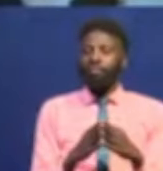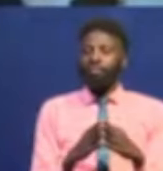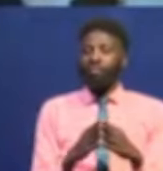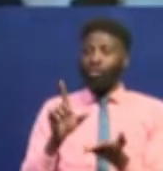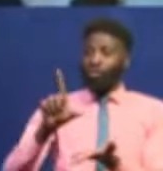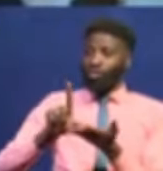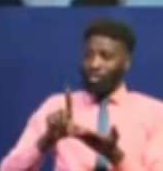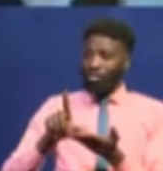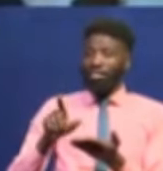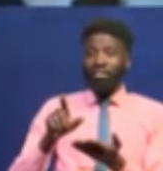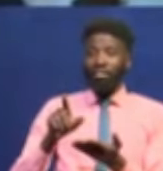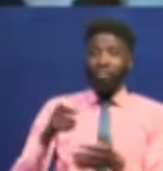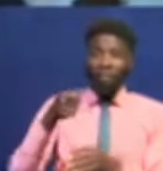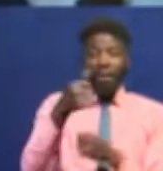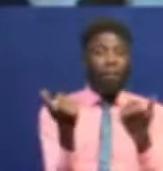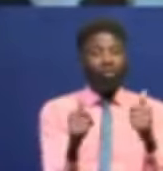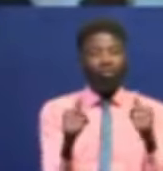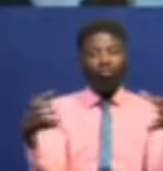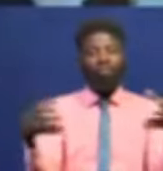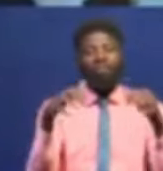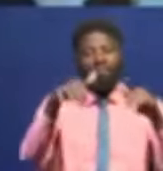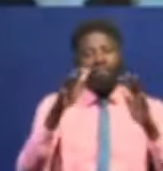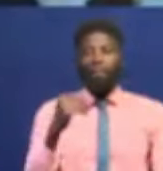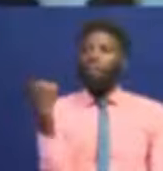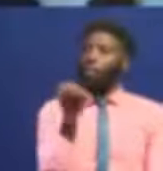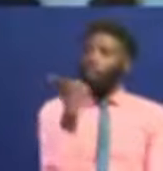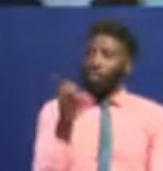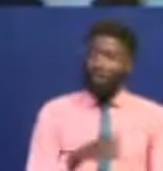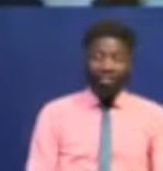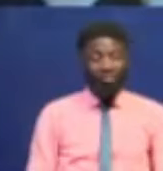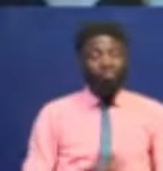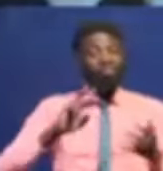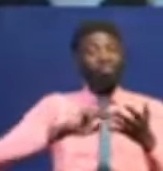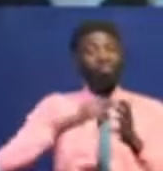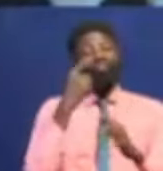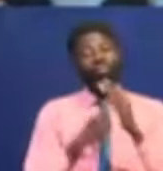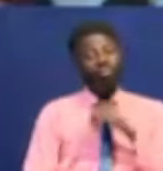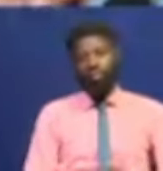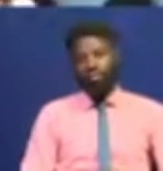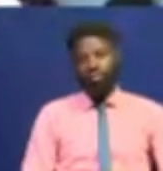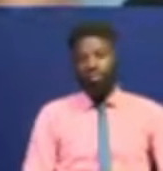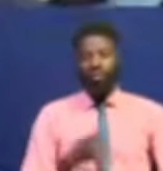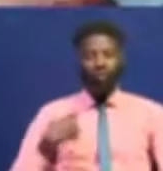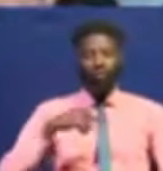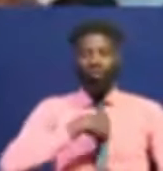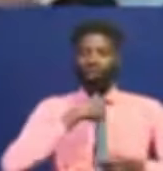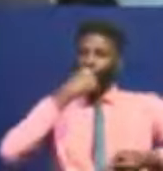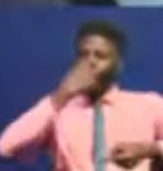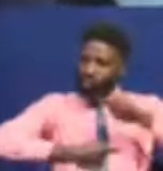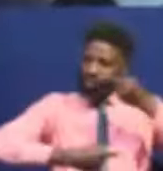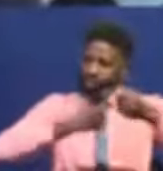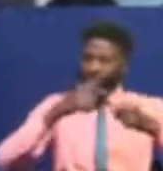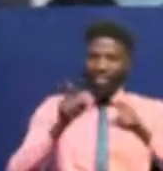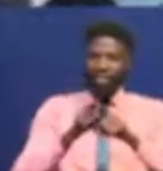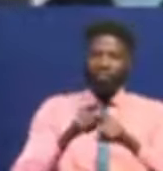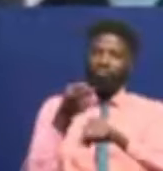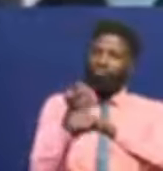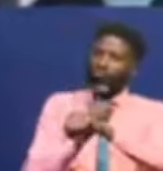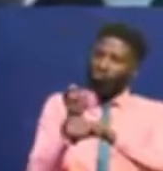debts of farmers in Mumias. It also means that we will continue to import